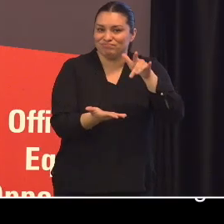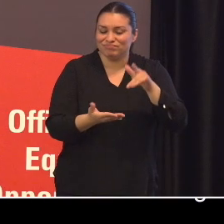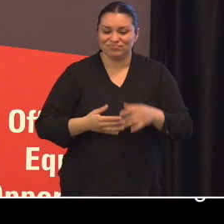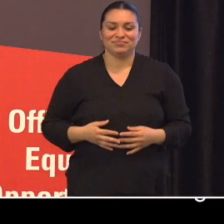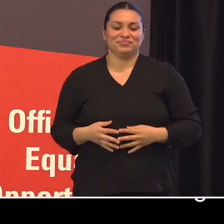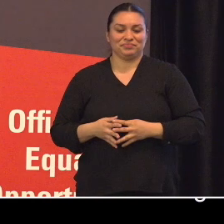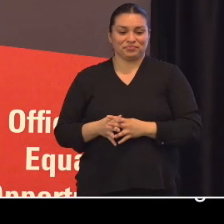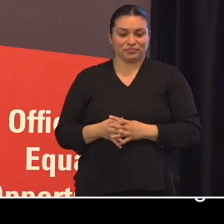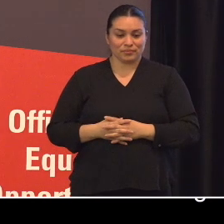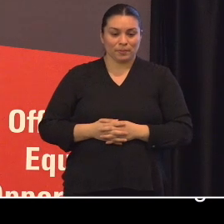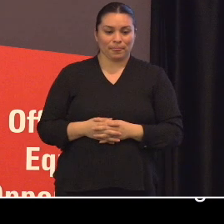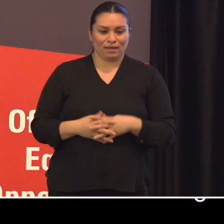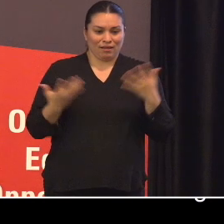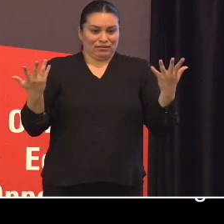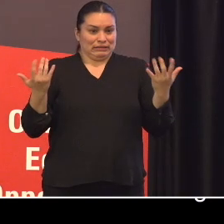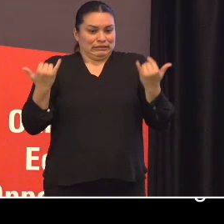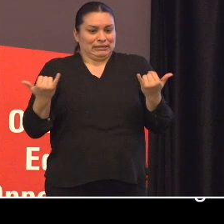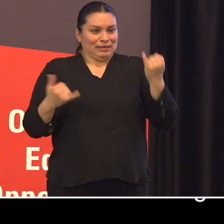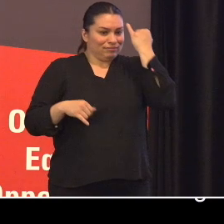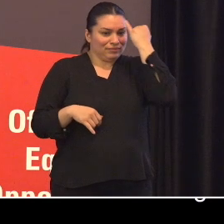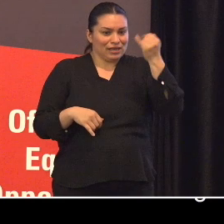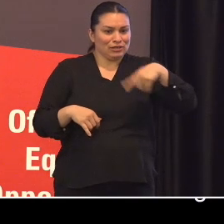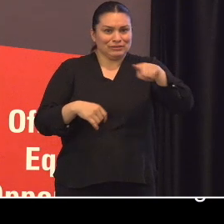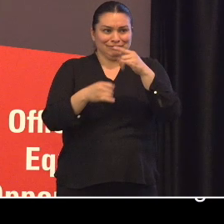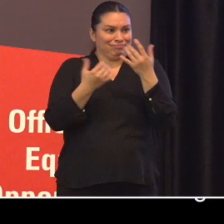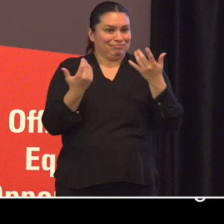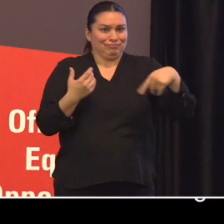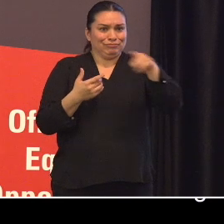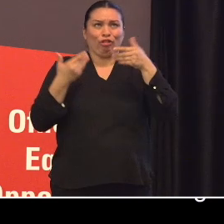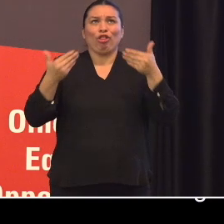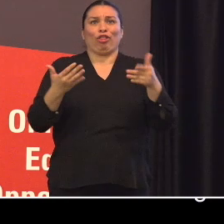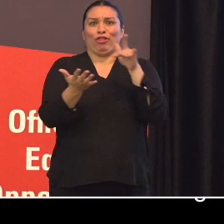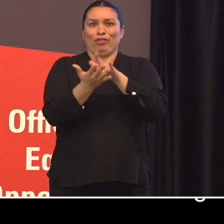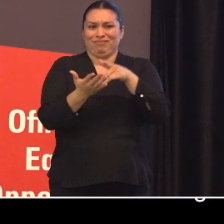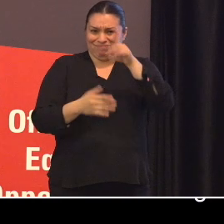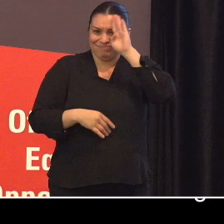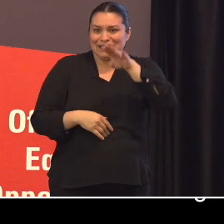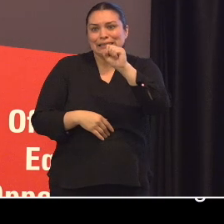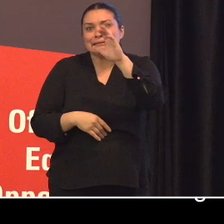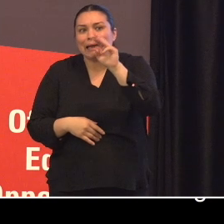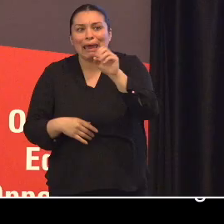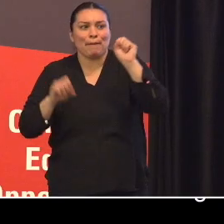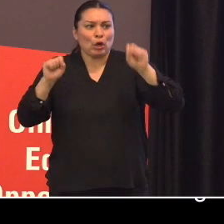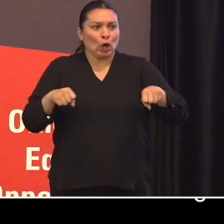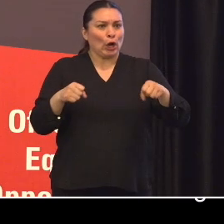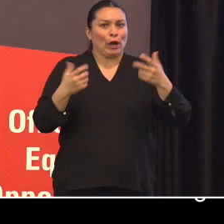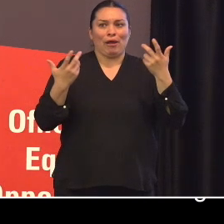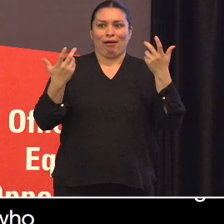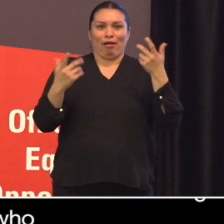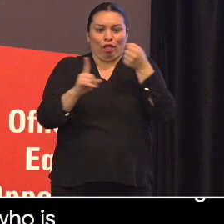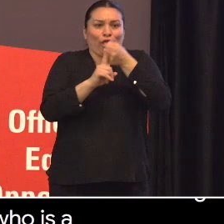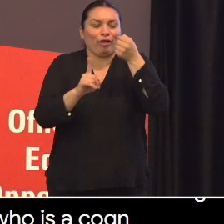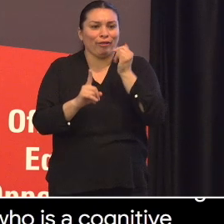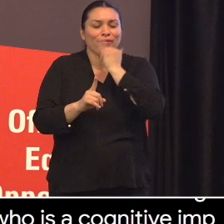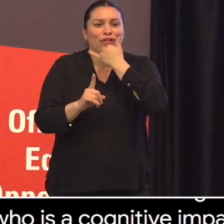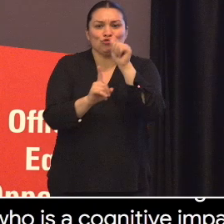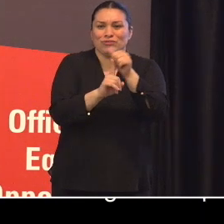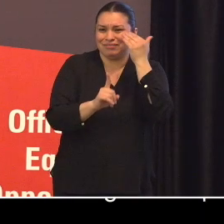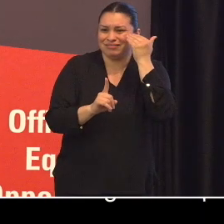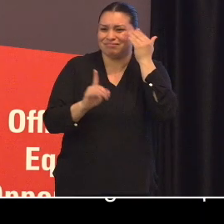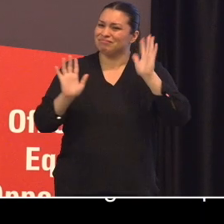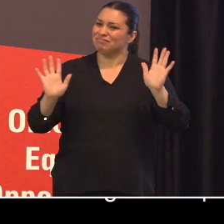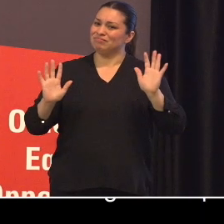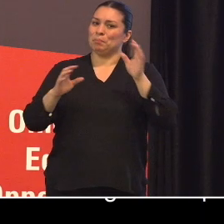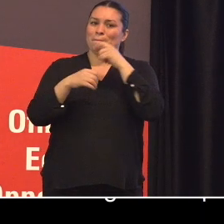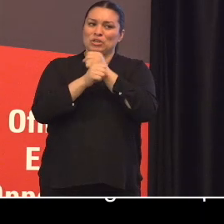that 100%, right? So if my student who uses a screen reader, or my student who has a cognitive impairment, or my student